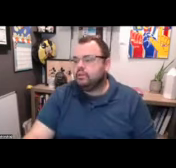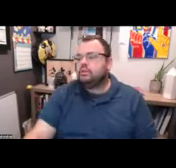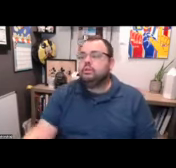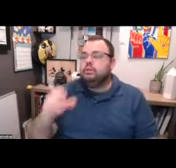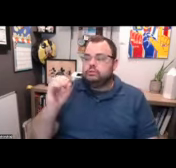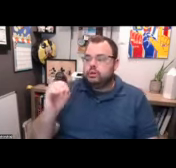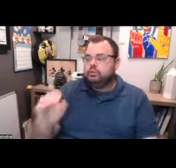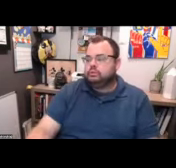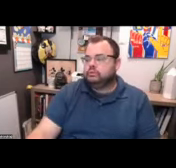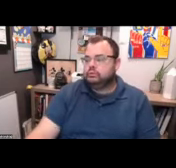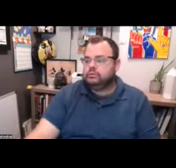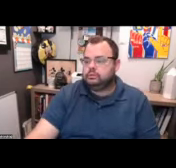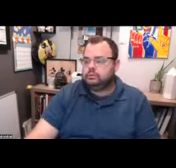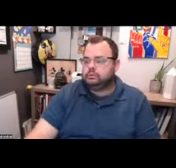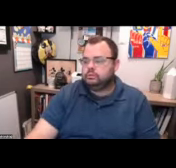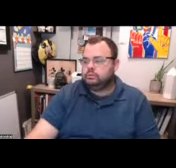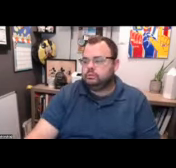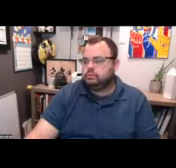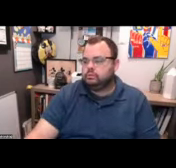No? Okay, perfect.